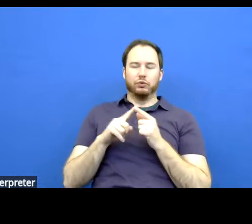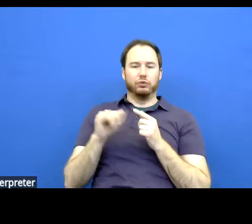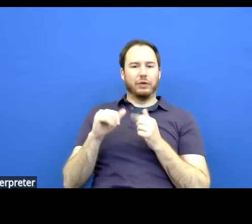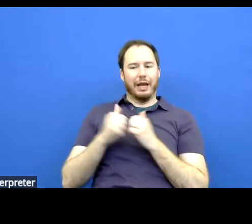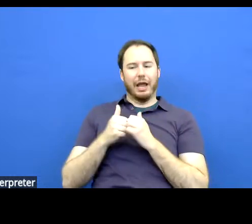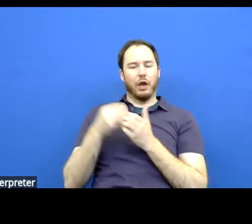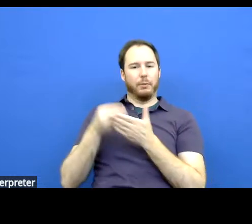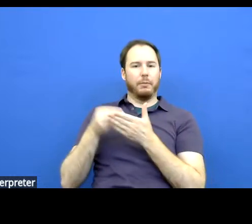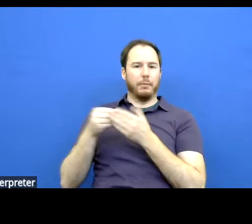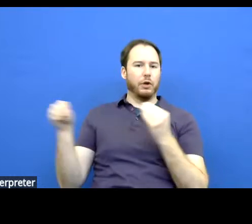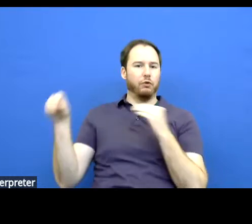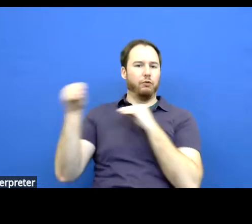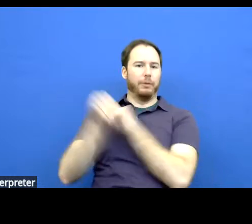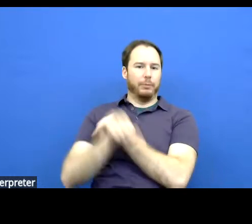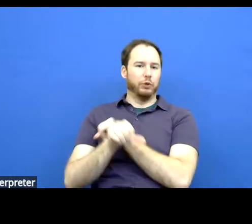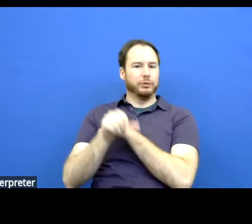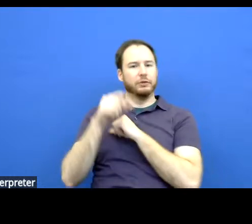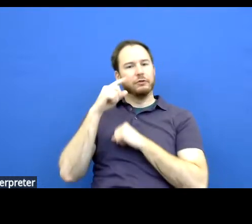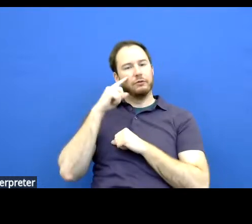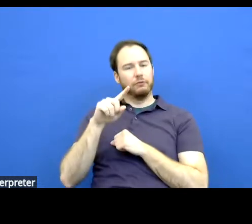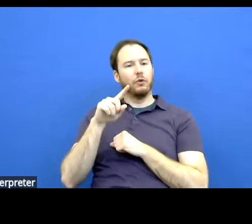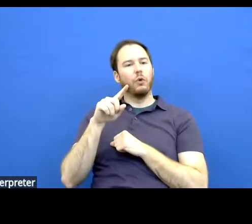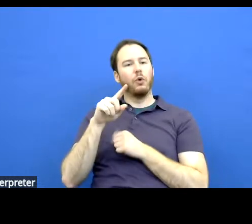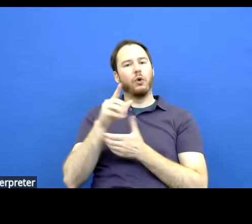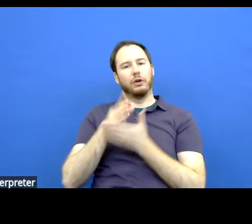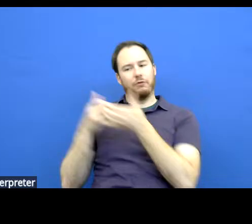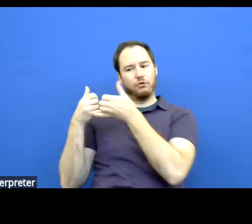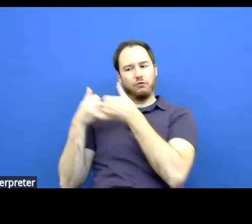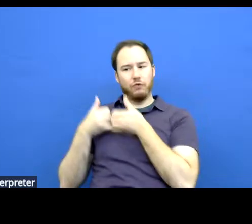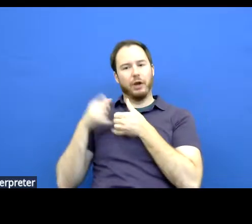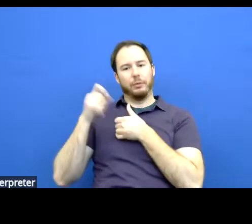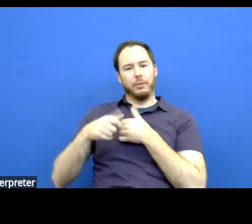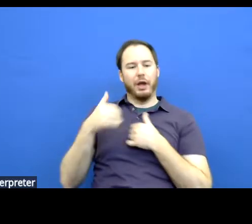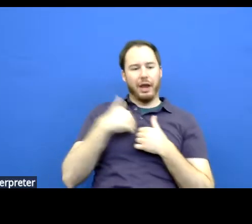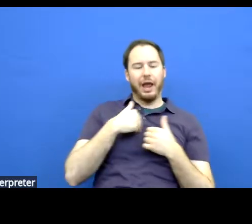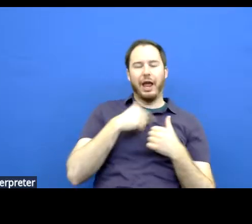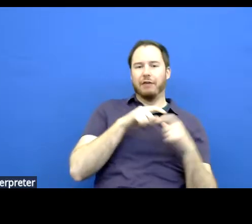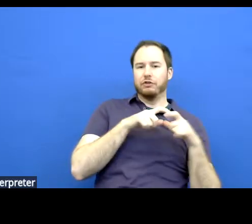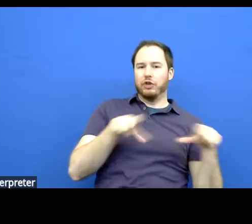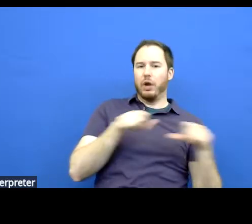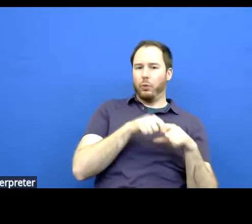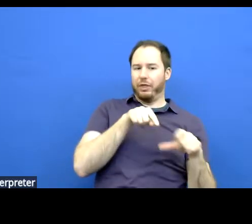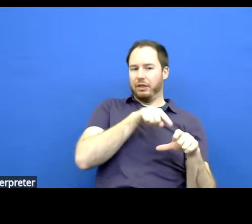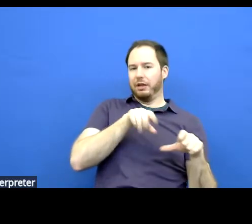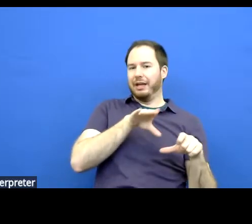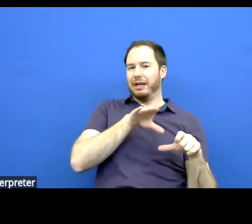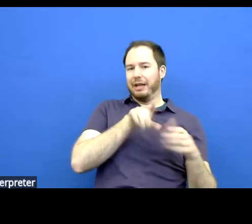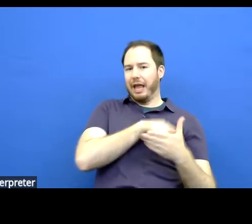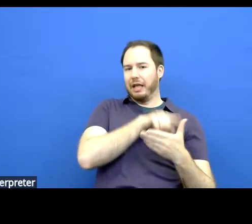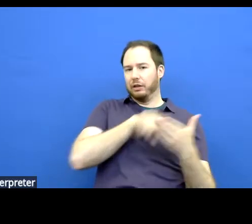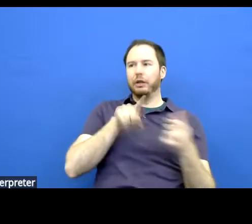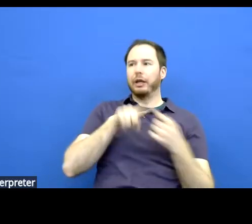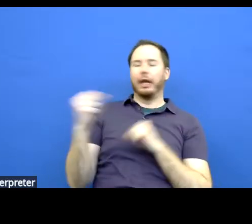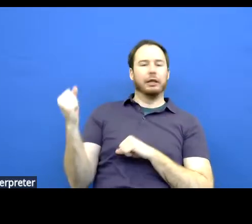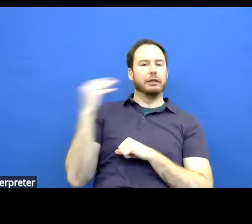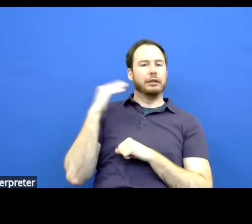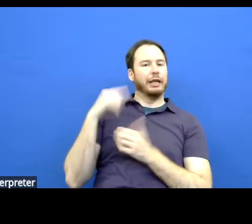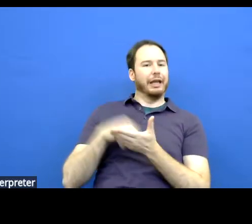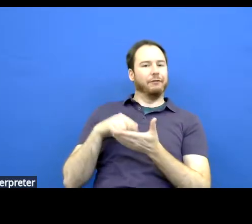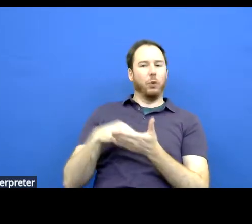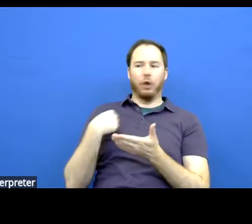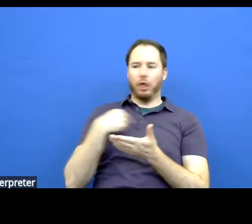reimbursement. For those, some of the grants, you have to have canceled checks. So they can't just issue us an invoice and then